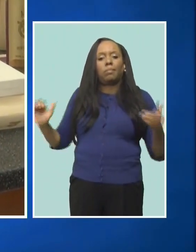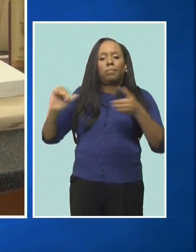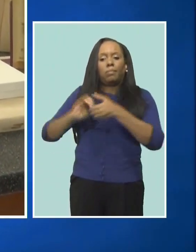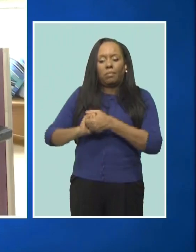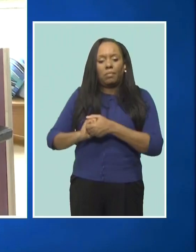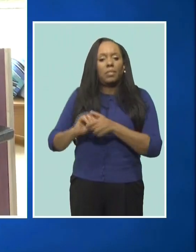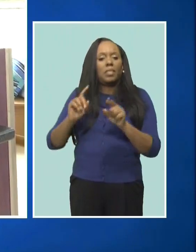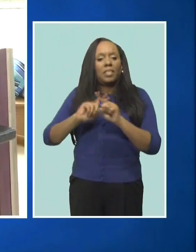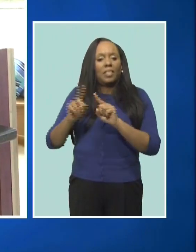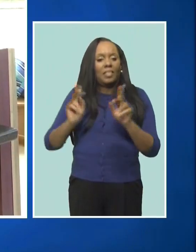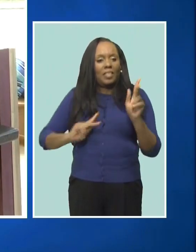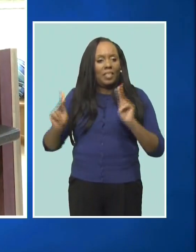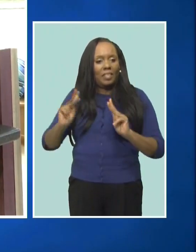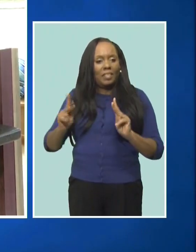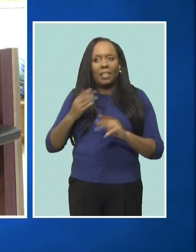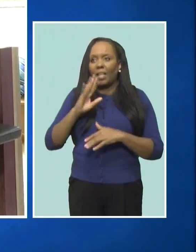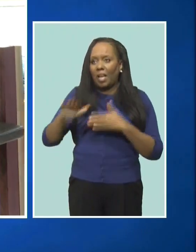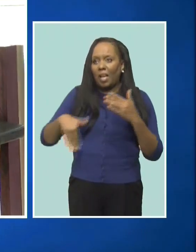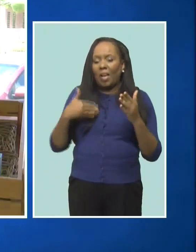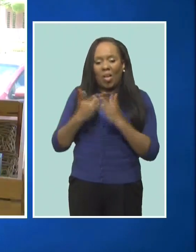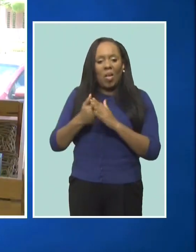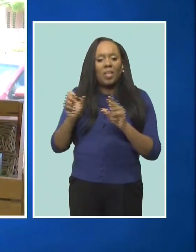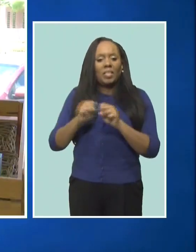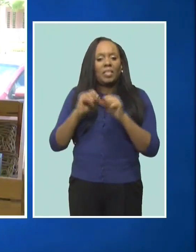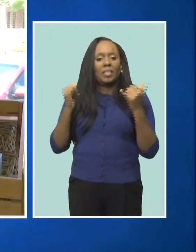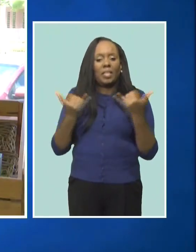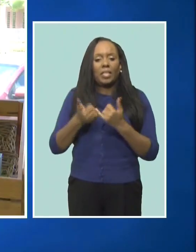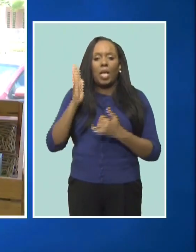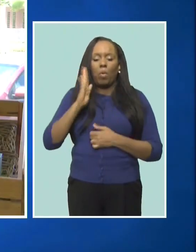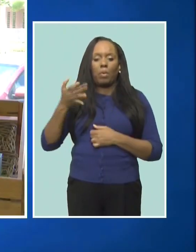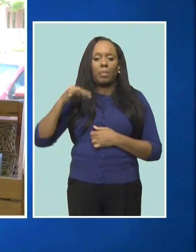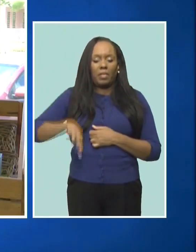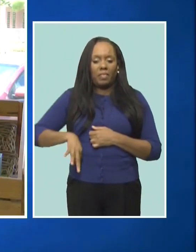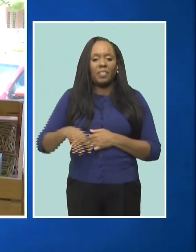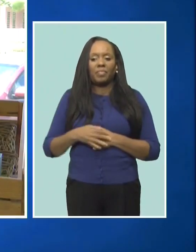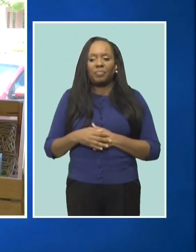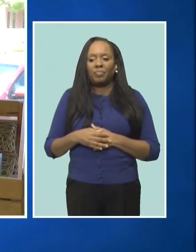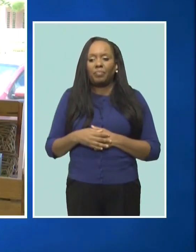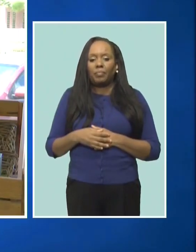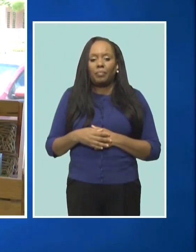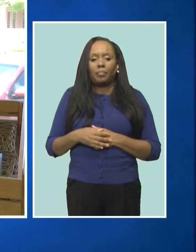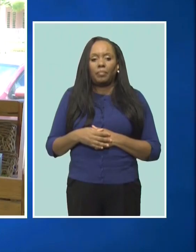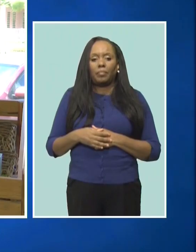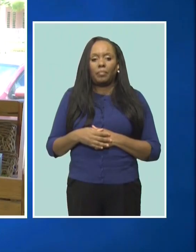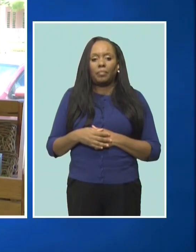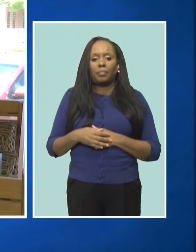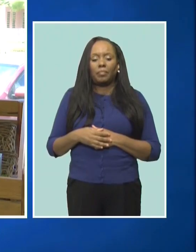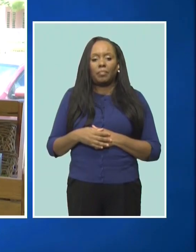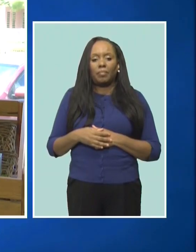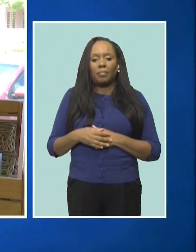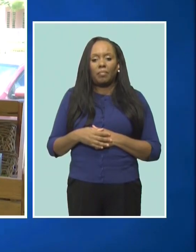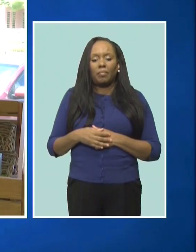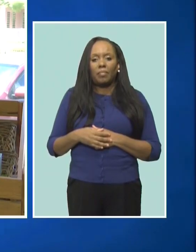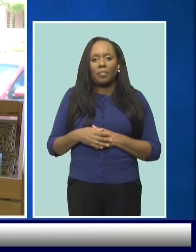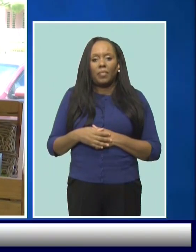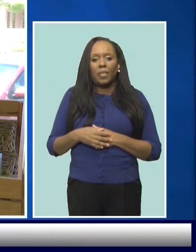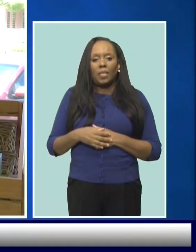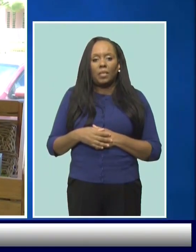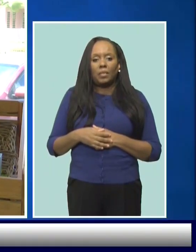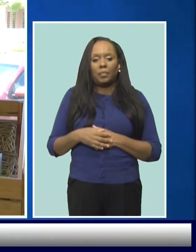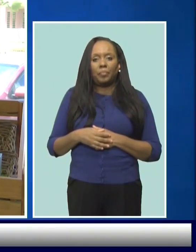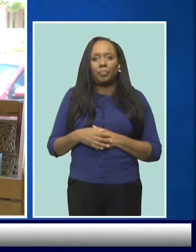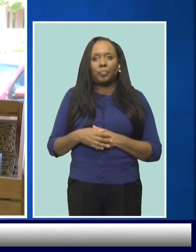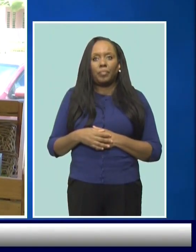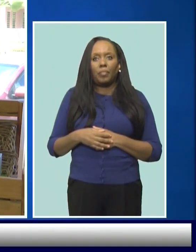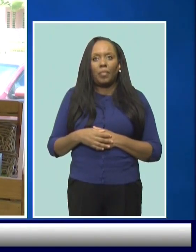and all society stand to benefit. We're blessed that they have, I think what Ryan said earlier was they're not working with us